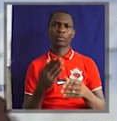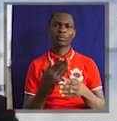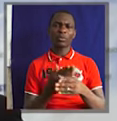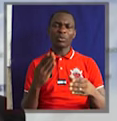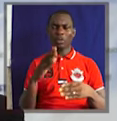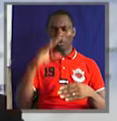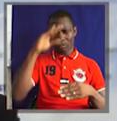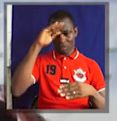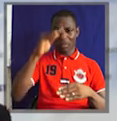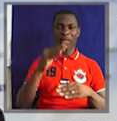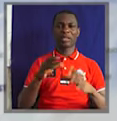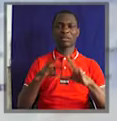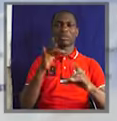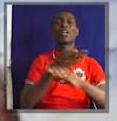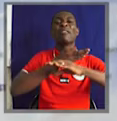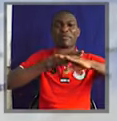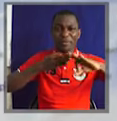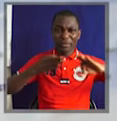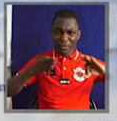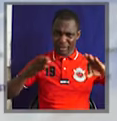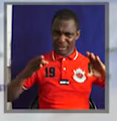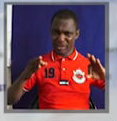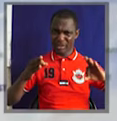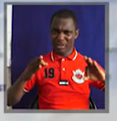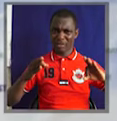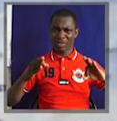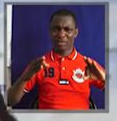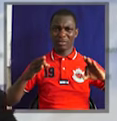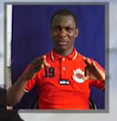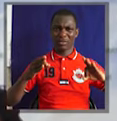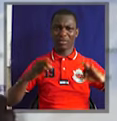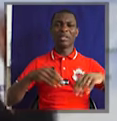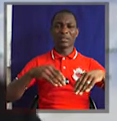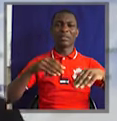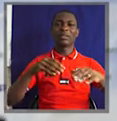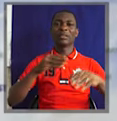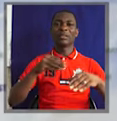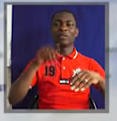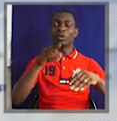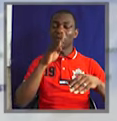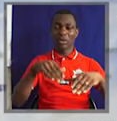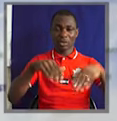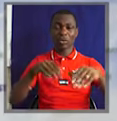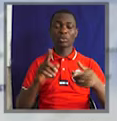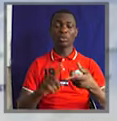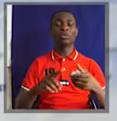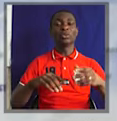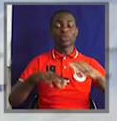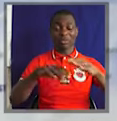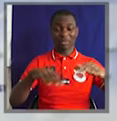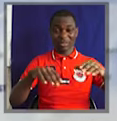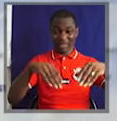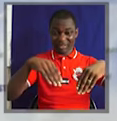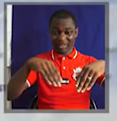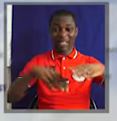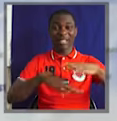answer, and Nipper, Abedin, spiritually. Now, I just a tone, I tall war at the Amma Bonnie, ya